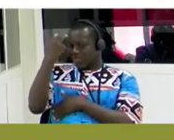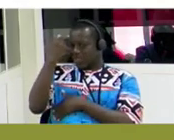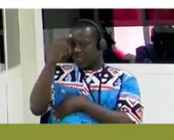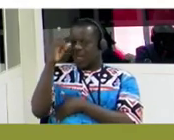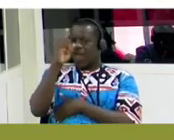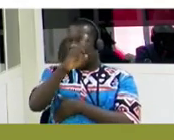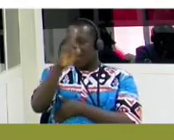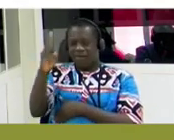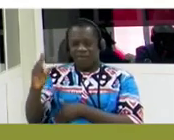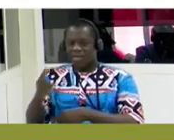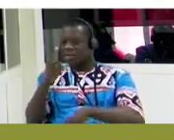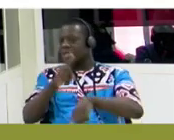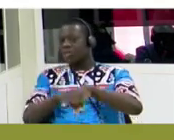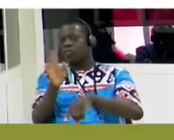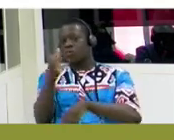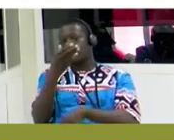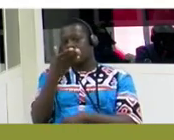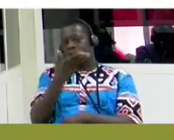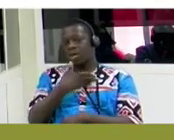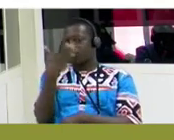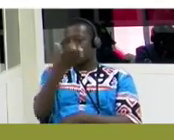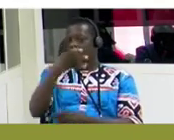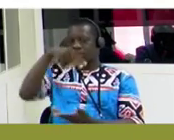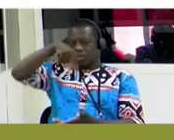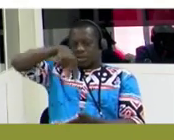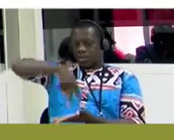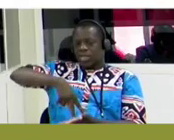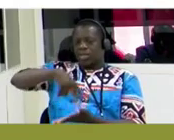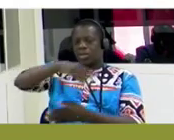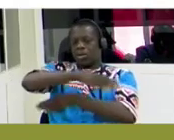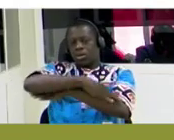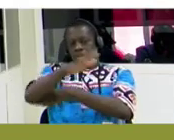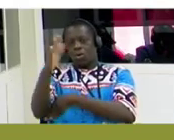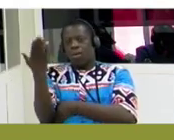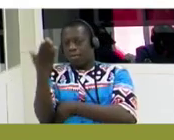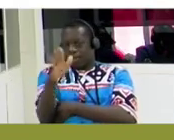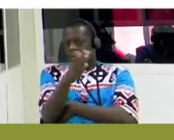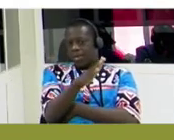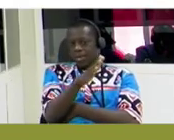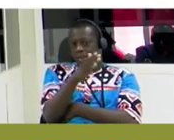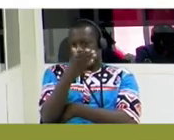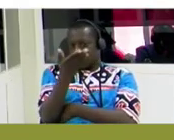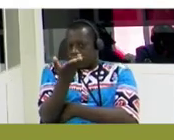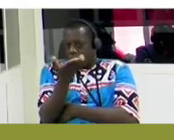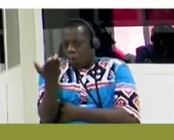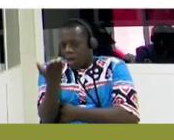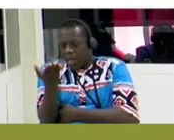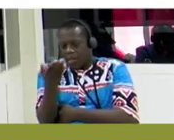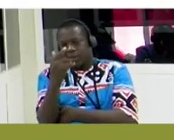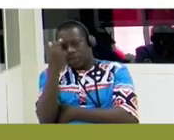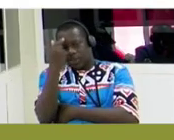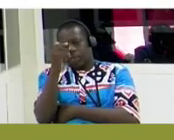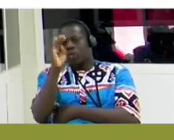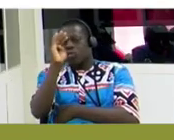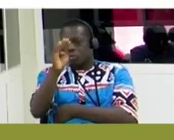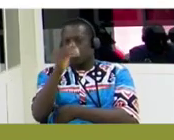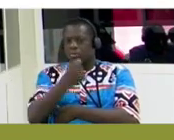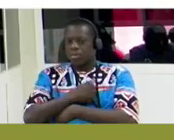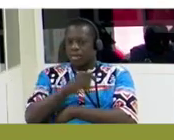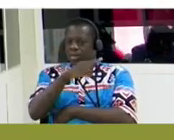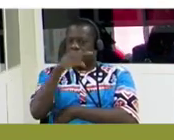there standing by the door. Maybe that is why he mention my name. Because Sana brought me up. He knows